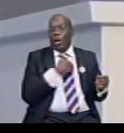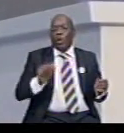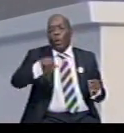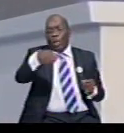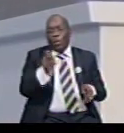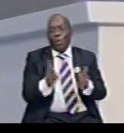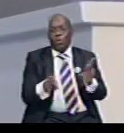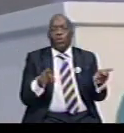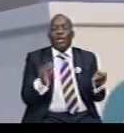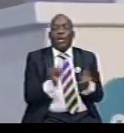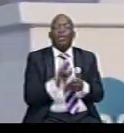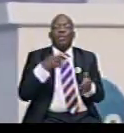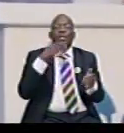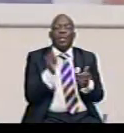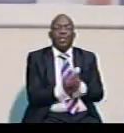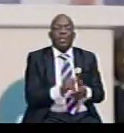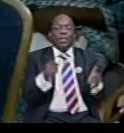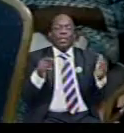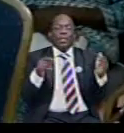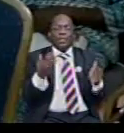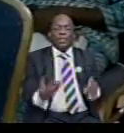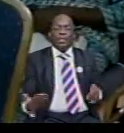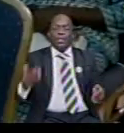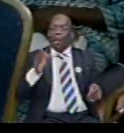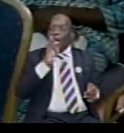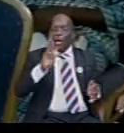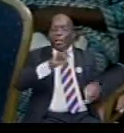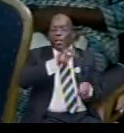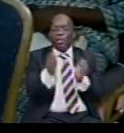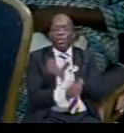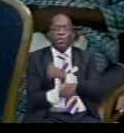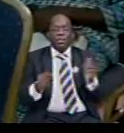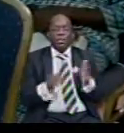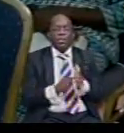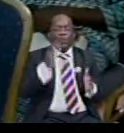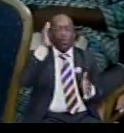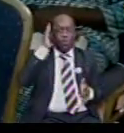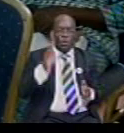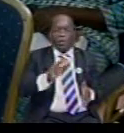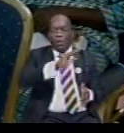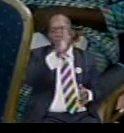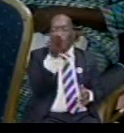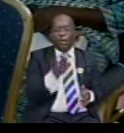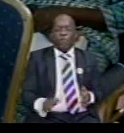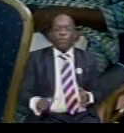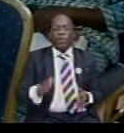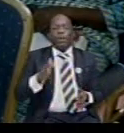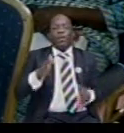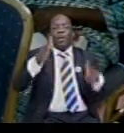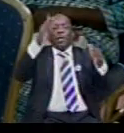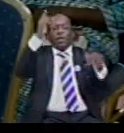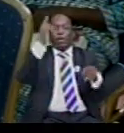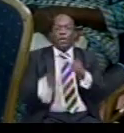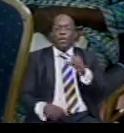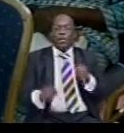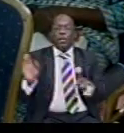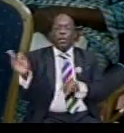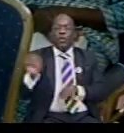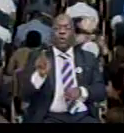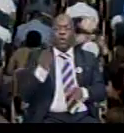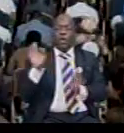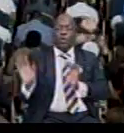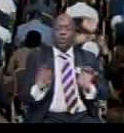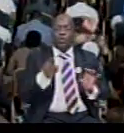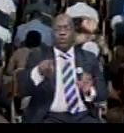things are improving and this will never end. Where do you stand? When you stand